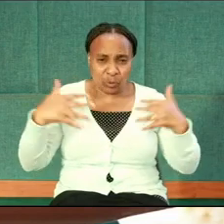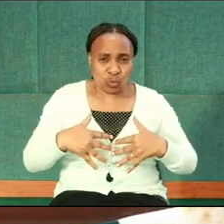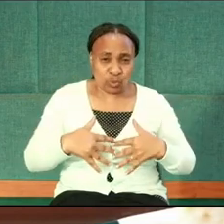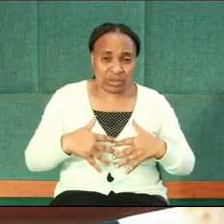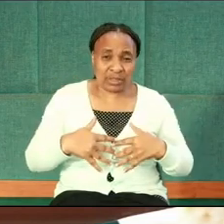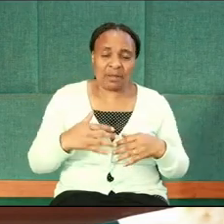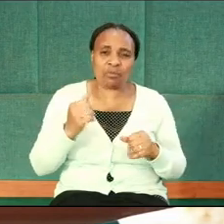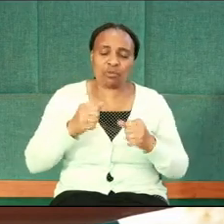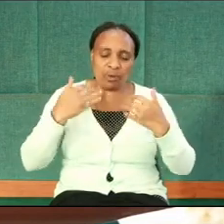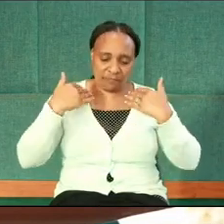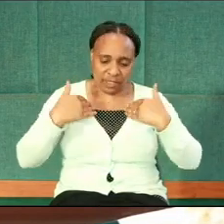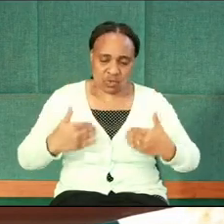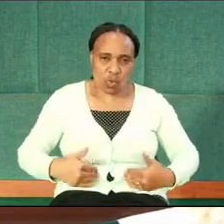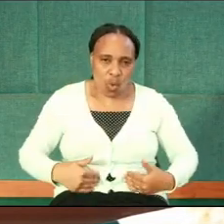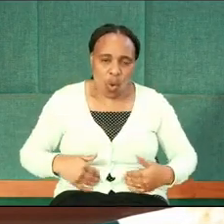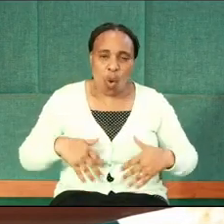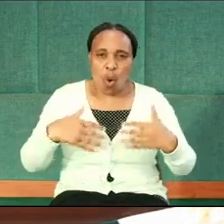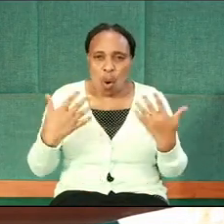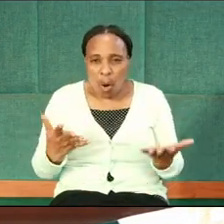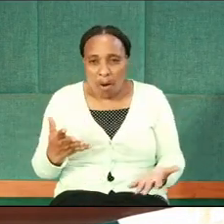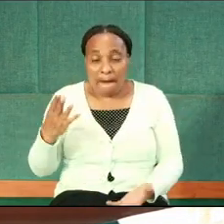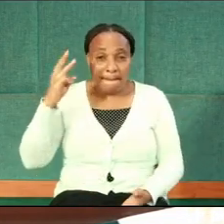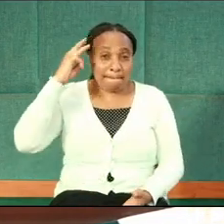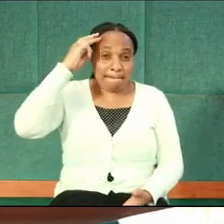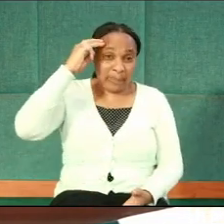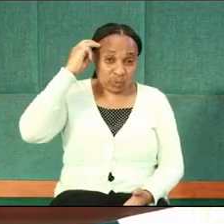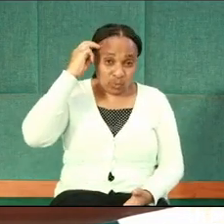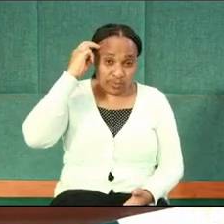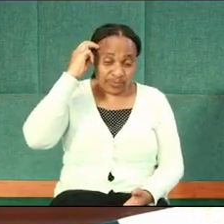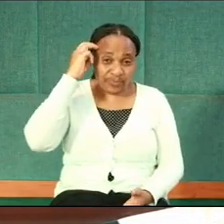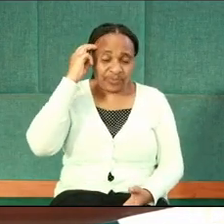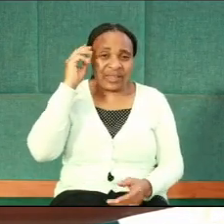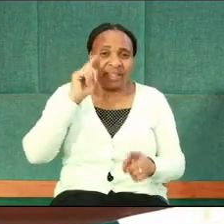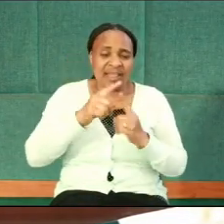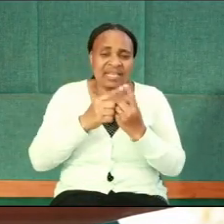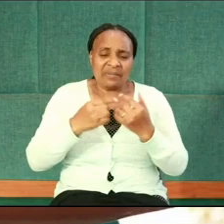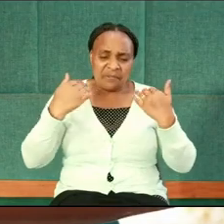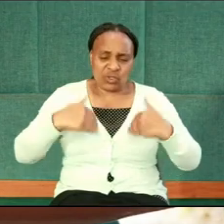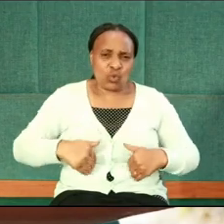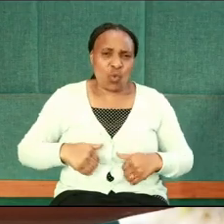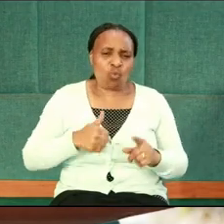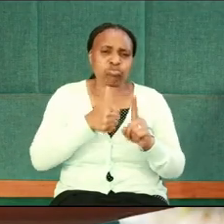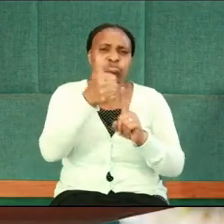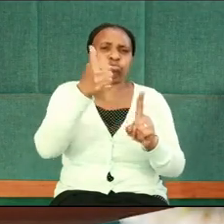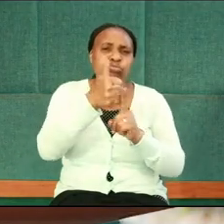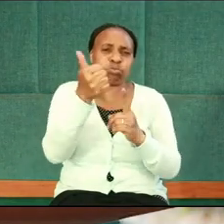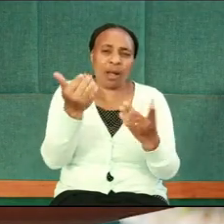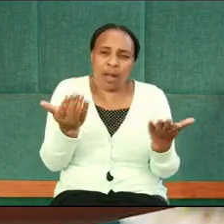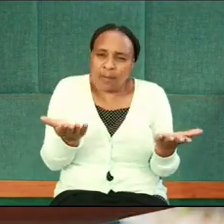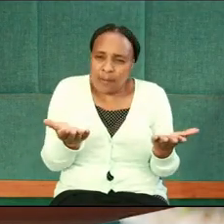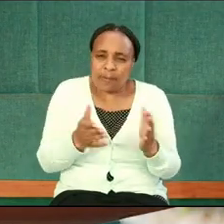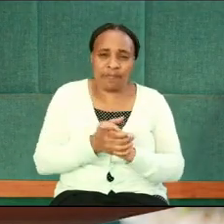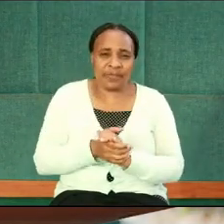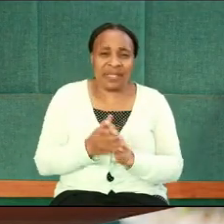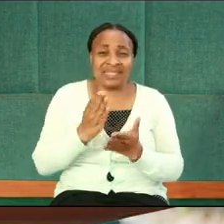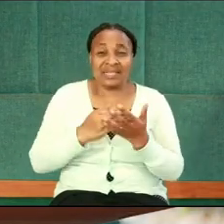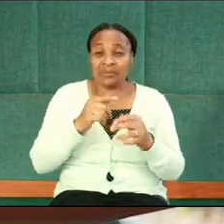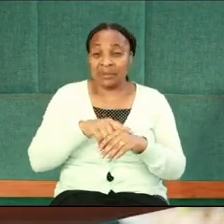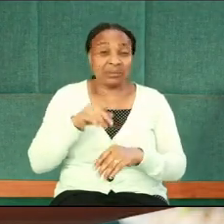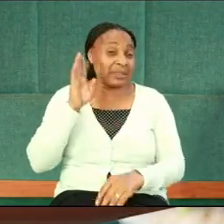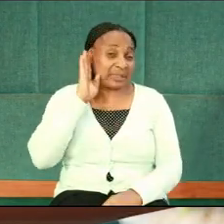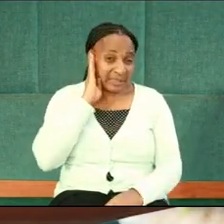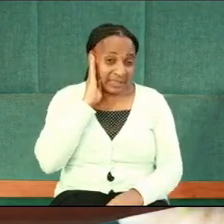can be physical, they can be psychological. Physical assault, Sometimes we hear